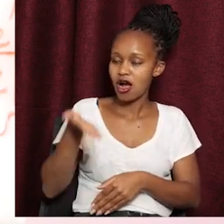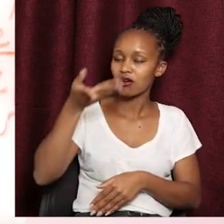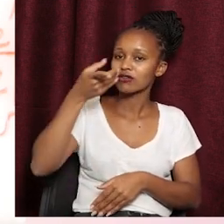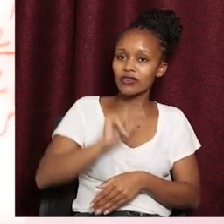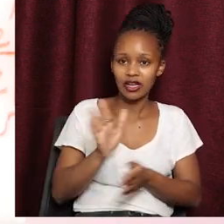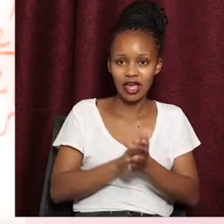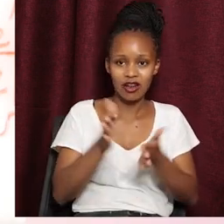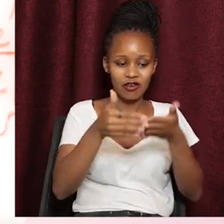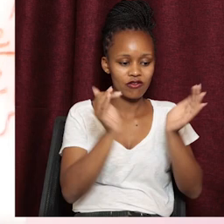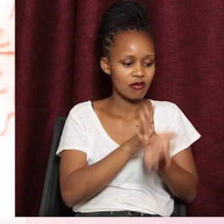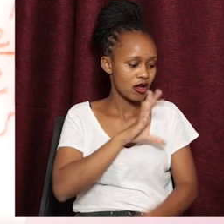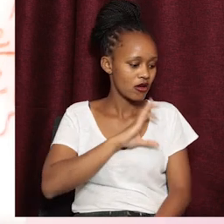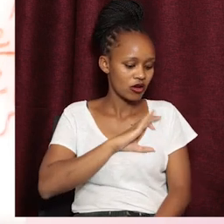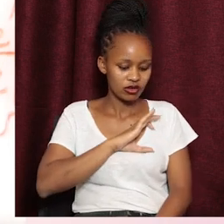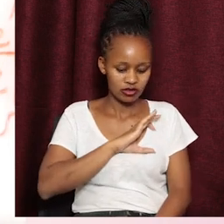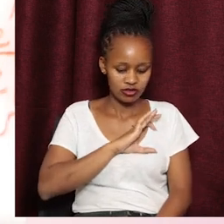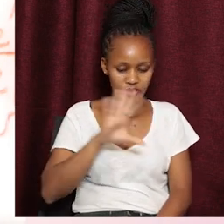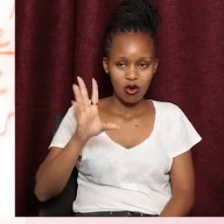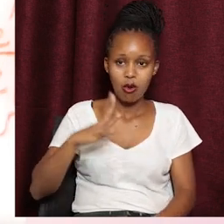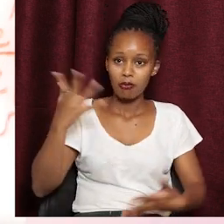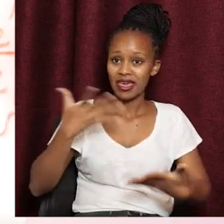own, where will I go?